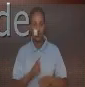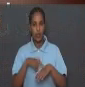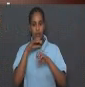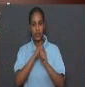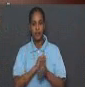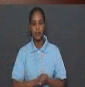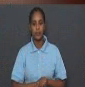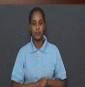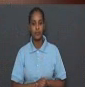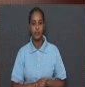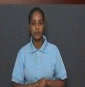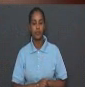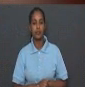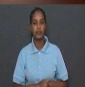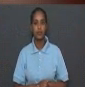Time's up.